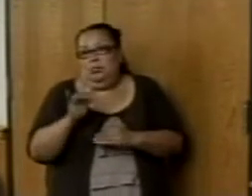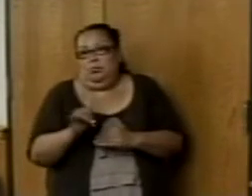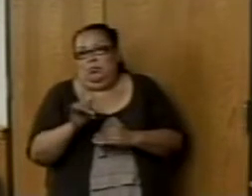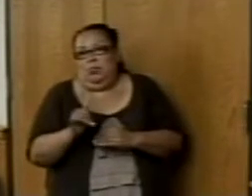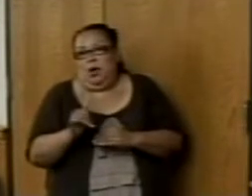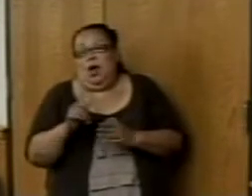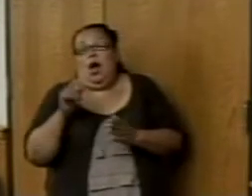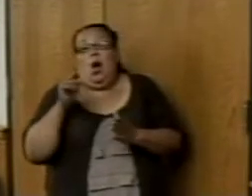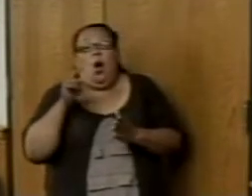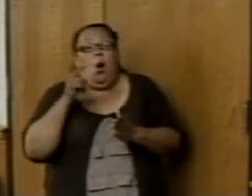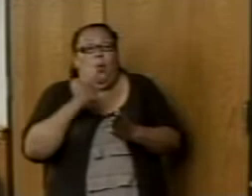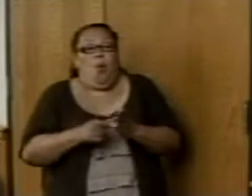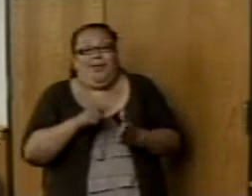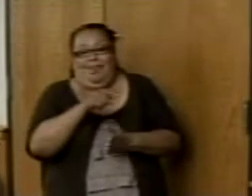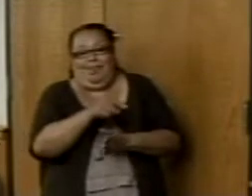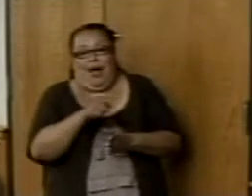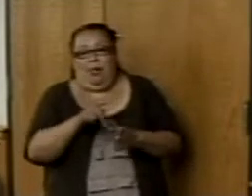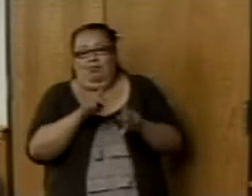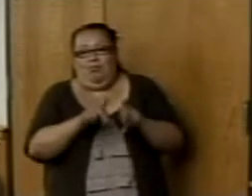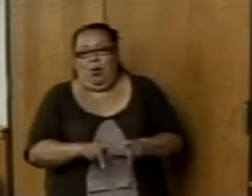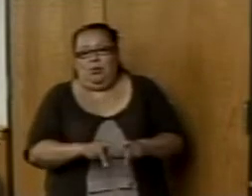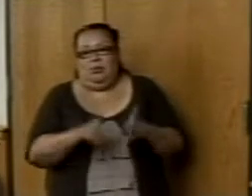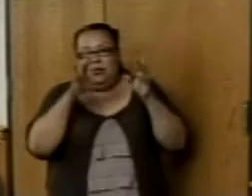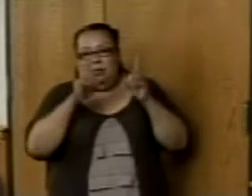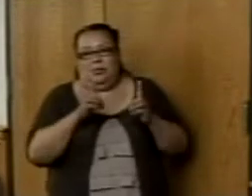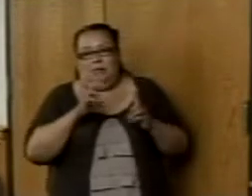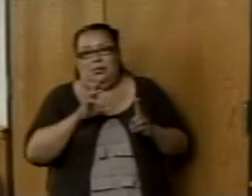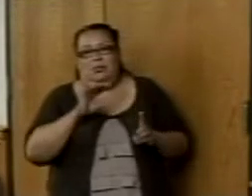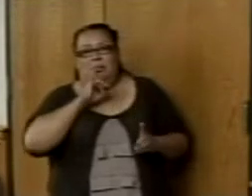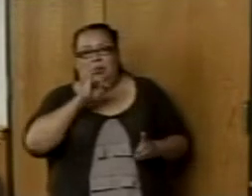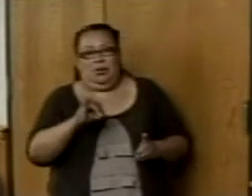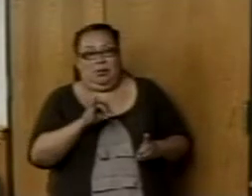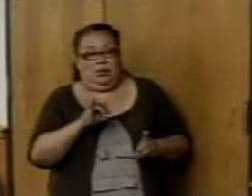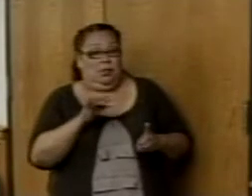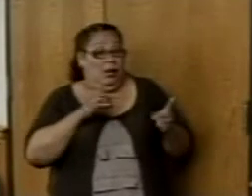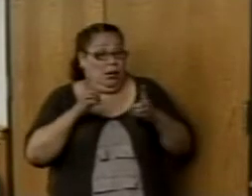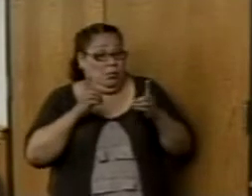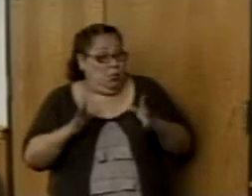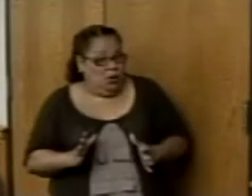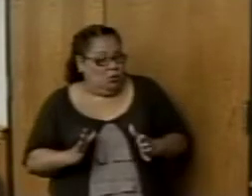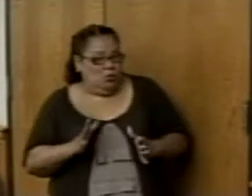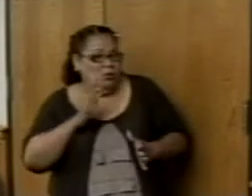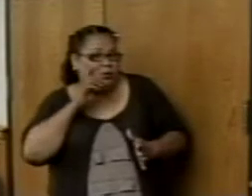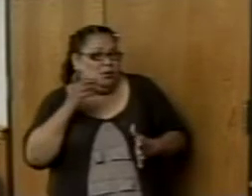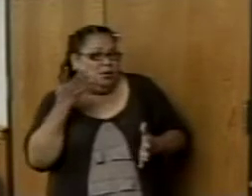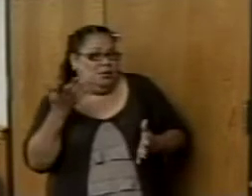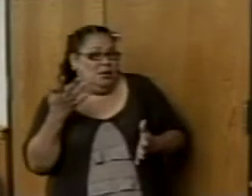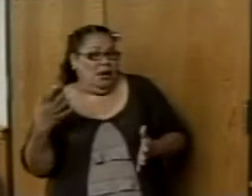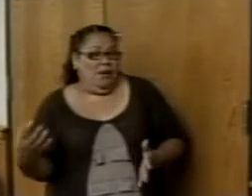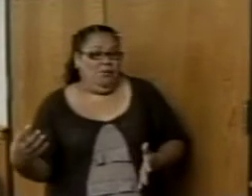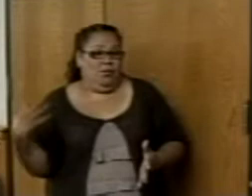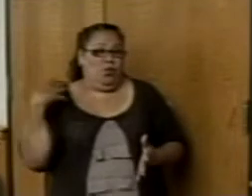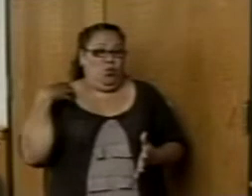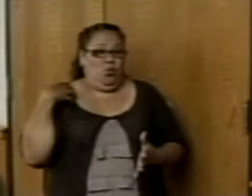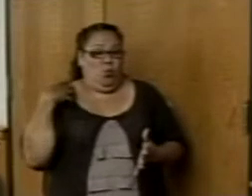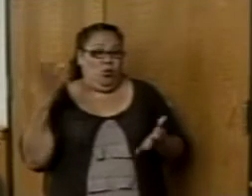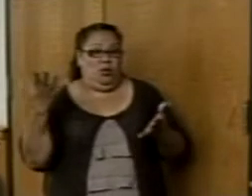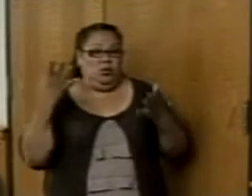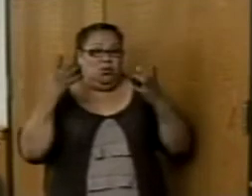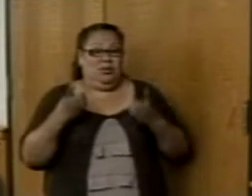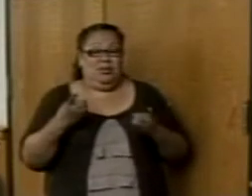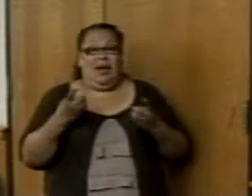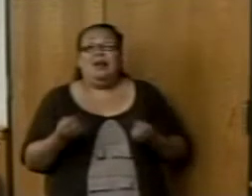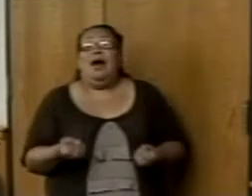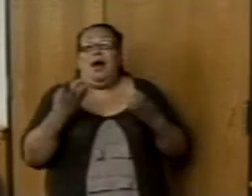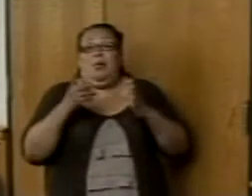what that person's decision in the school district is. Obviously, an administrator doesn't have the authority to decide how many hours and